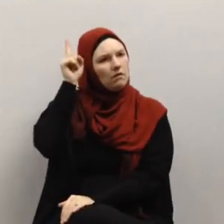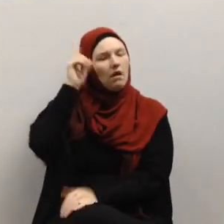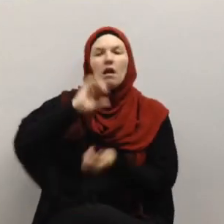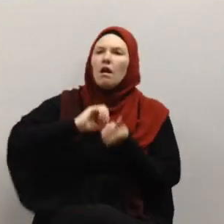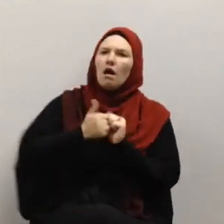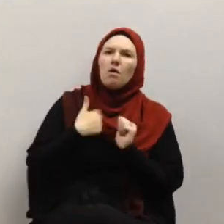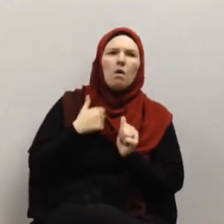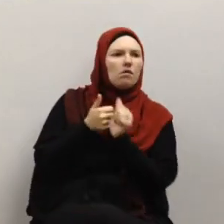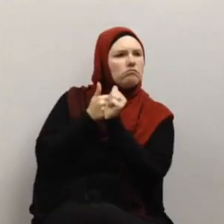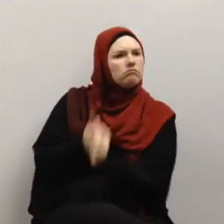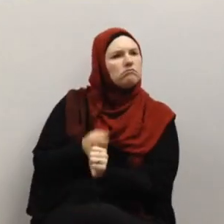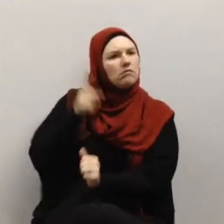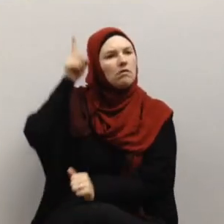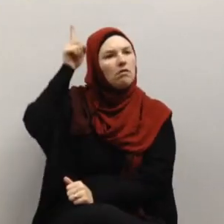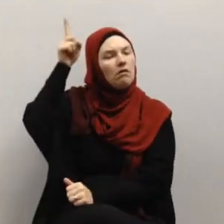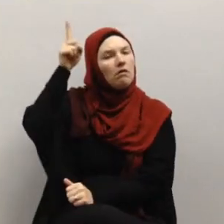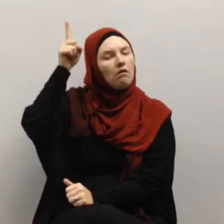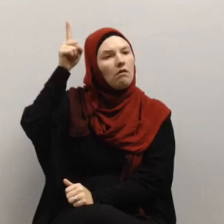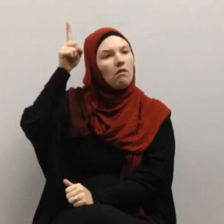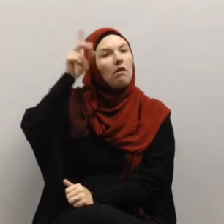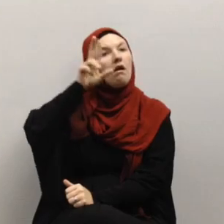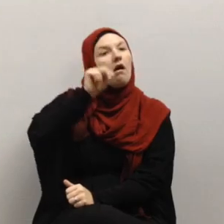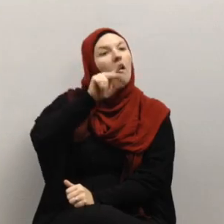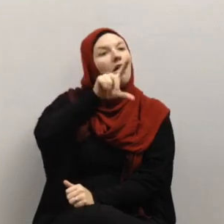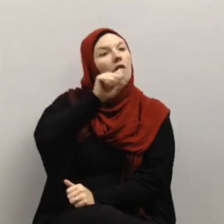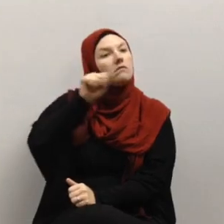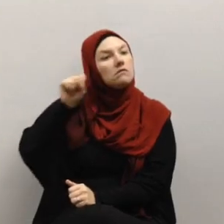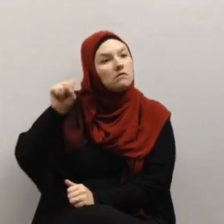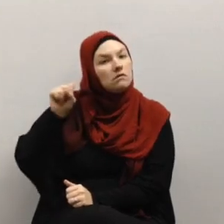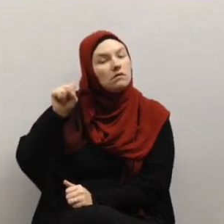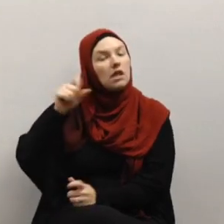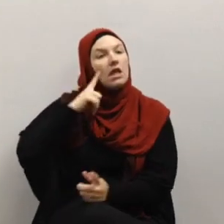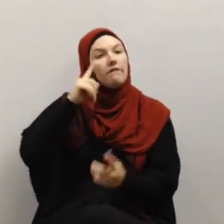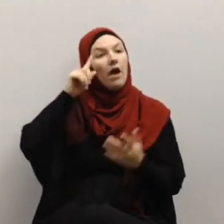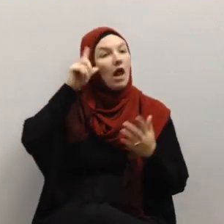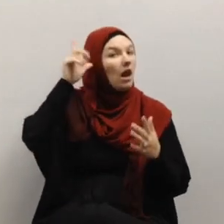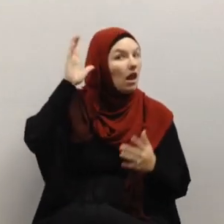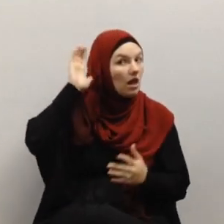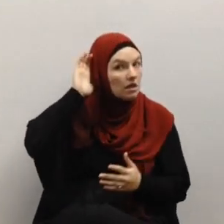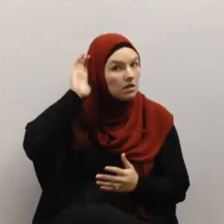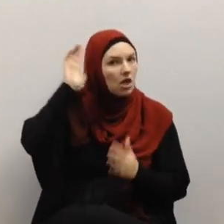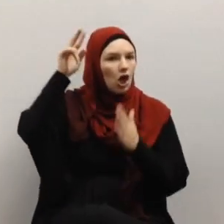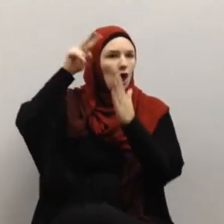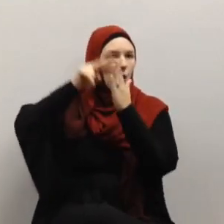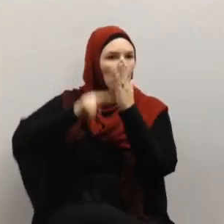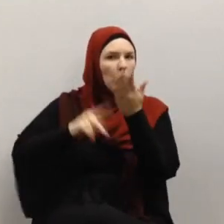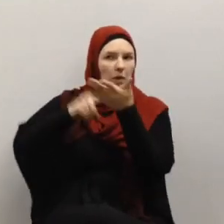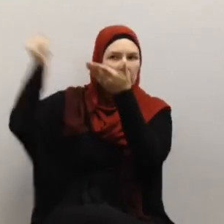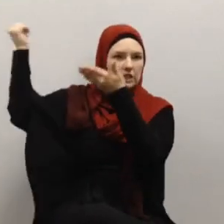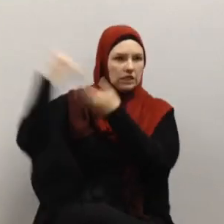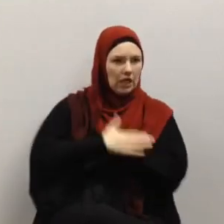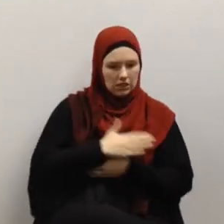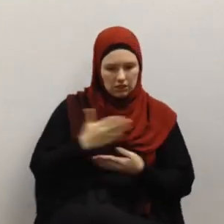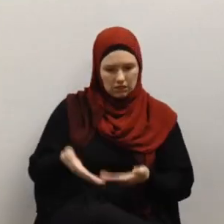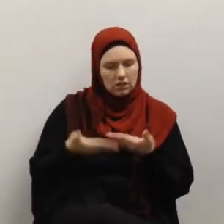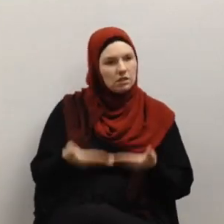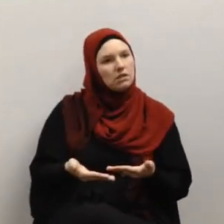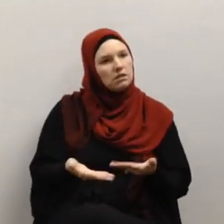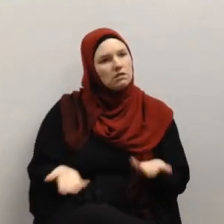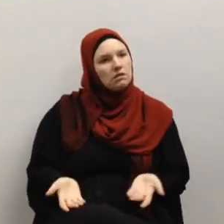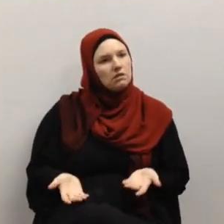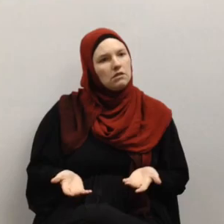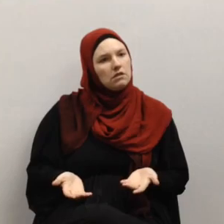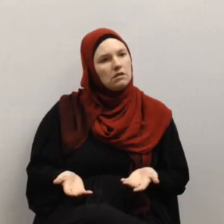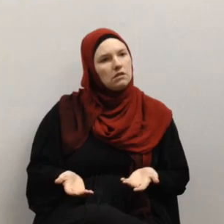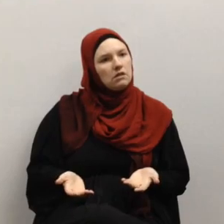Allah unless I listen and read what He sent me? I can only be obedient